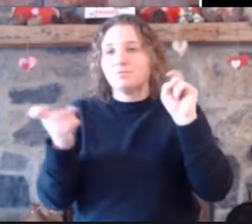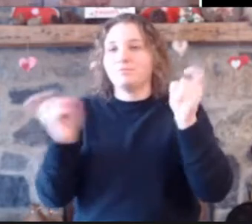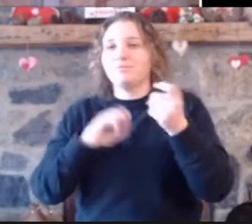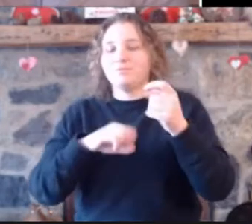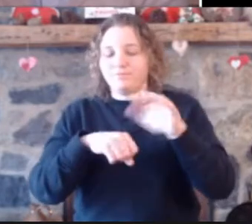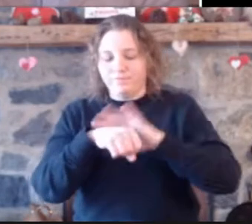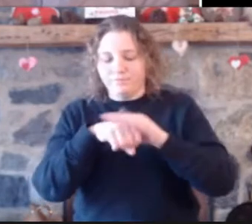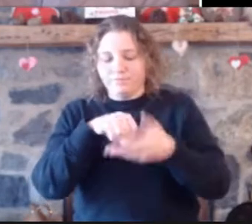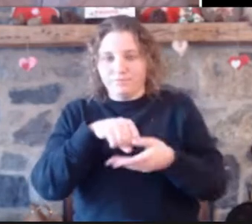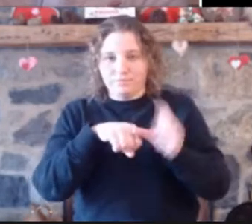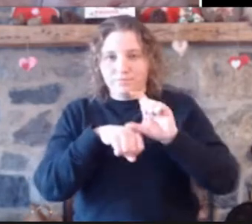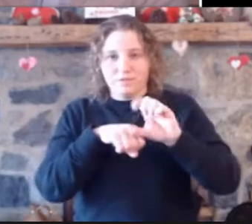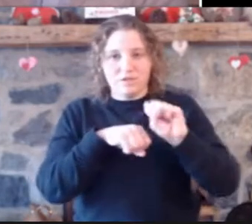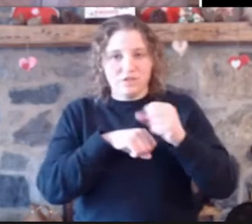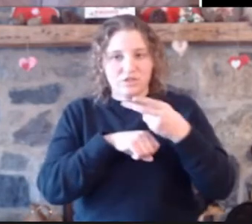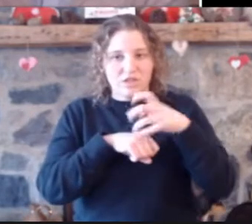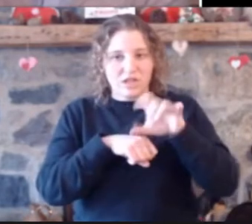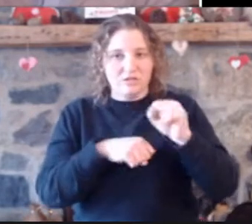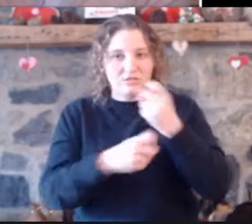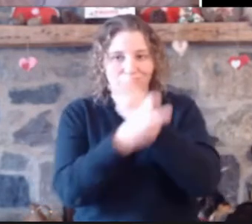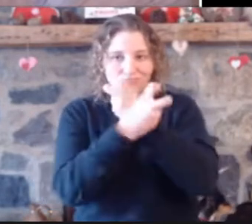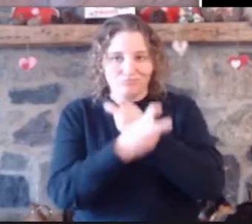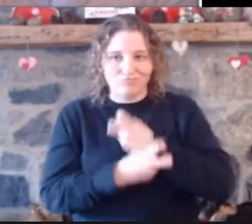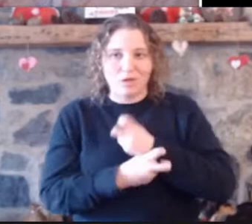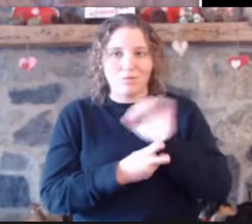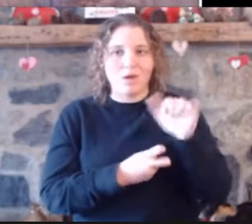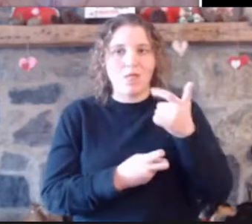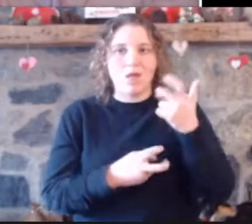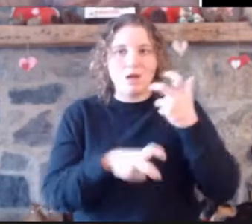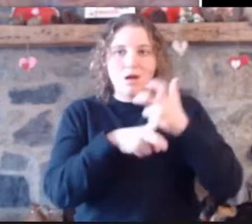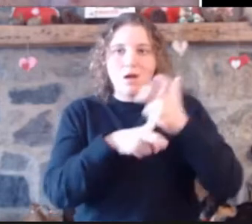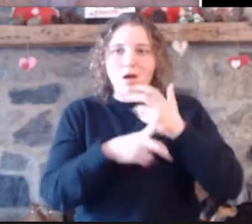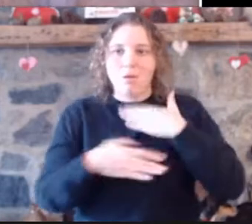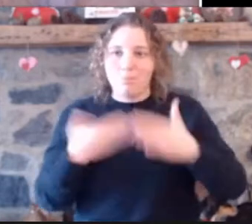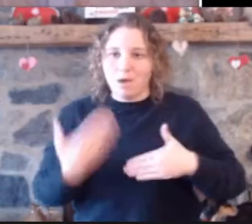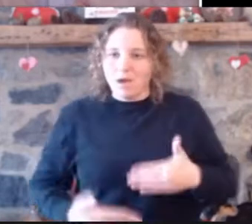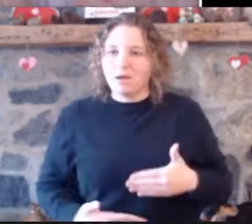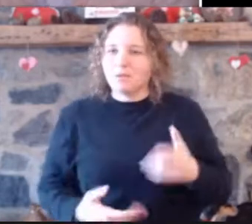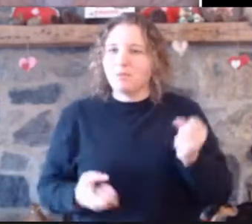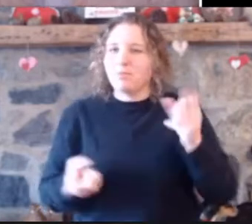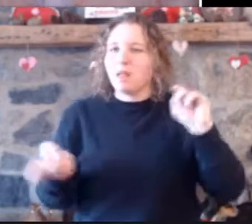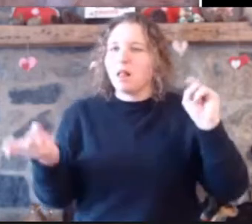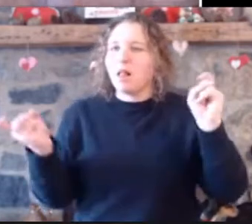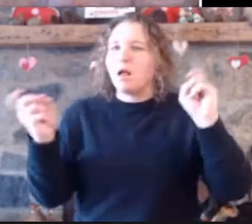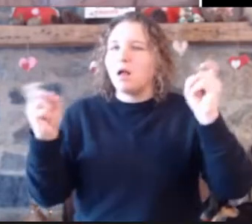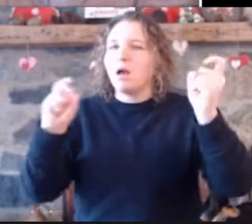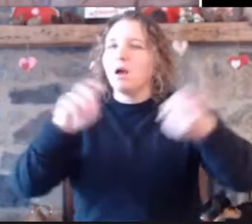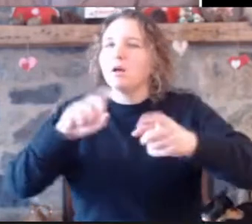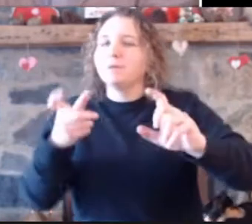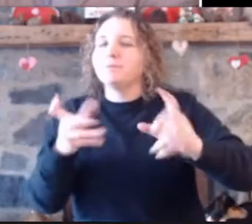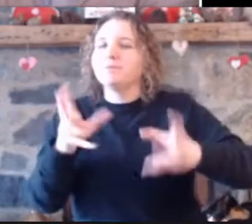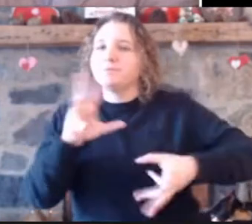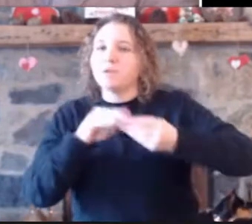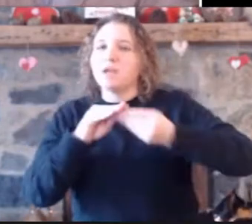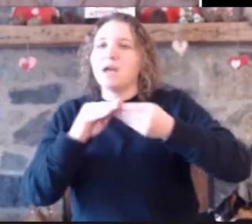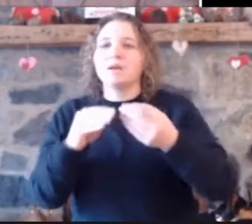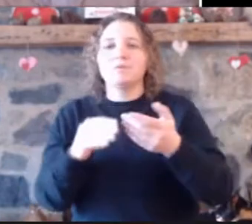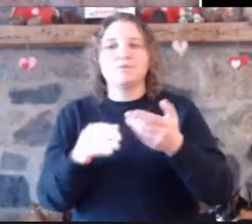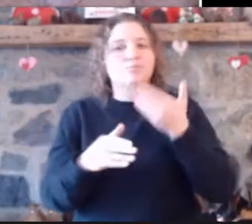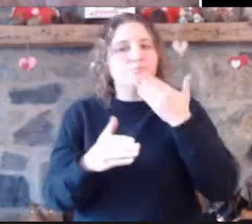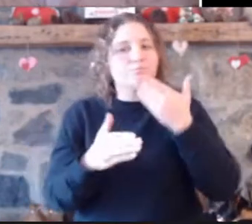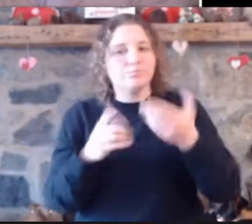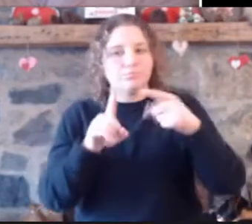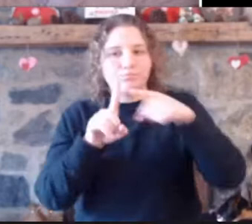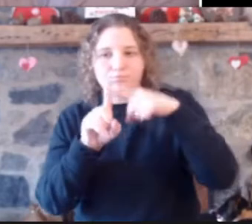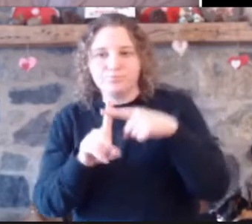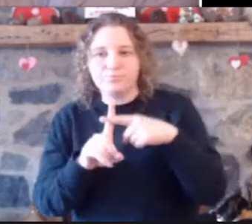shells, skeletons, and other hard body parts. That's a lot of mutations adding favorable information to